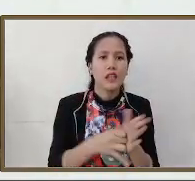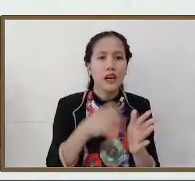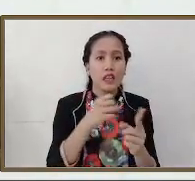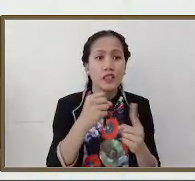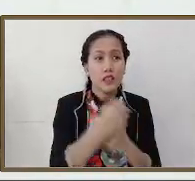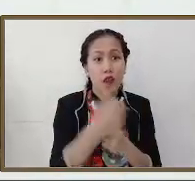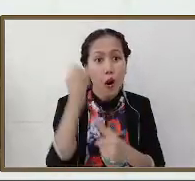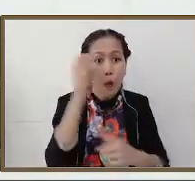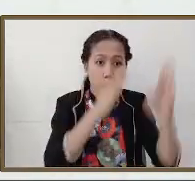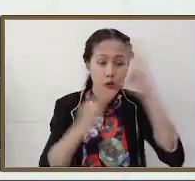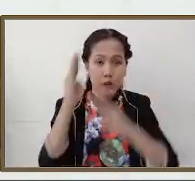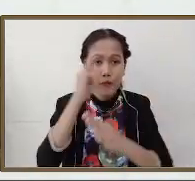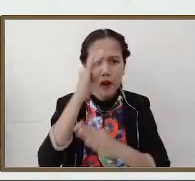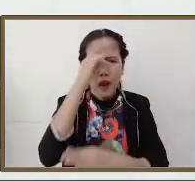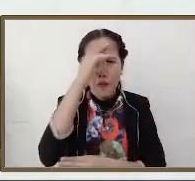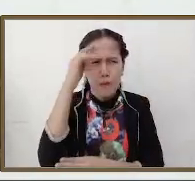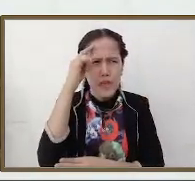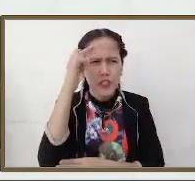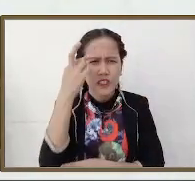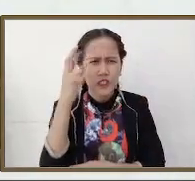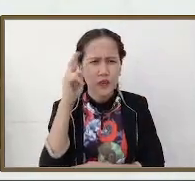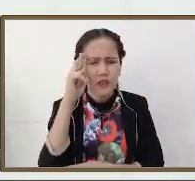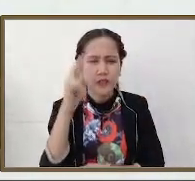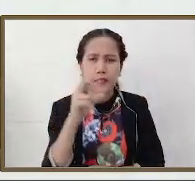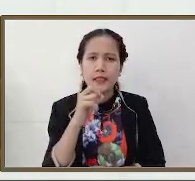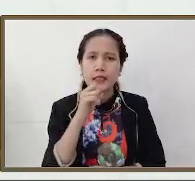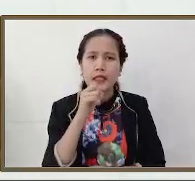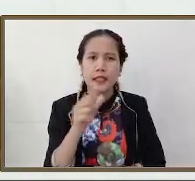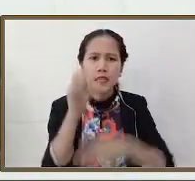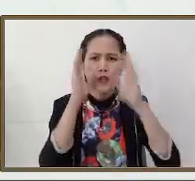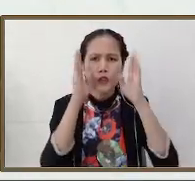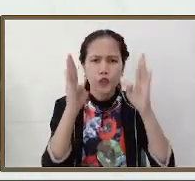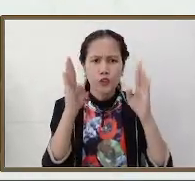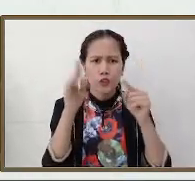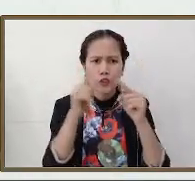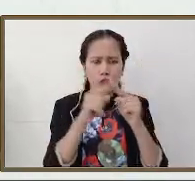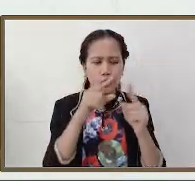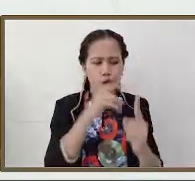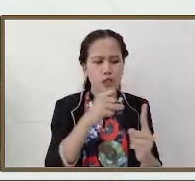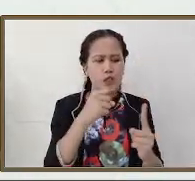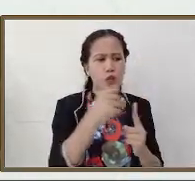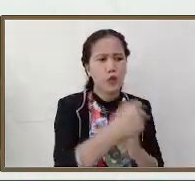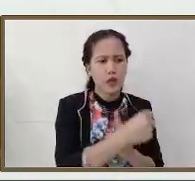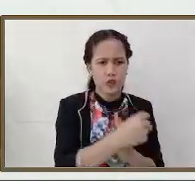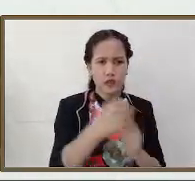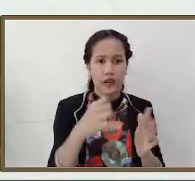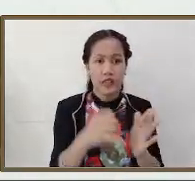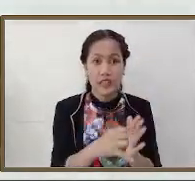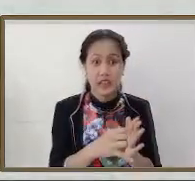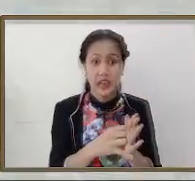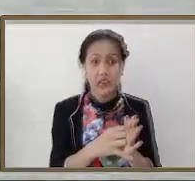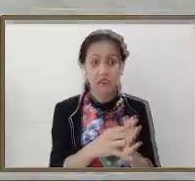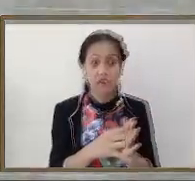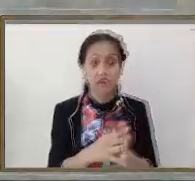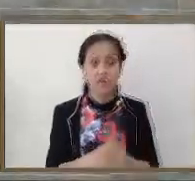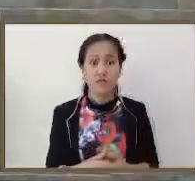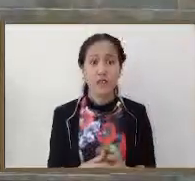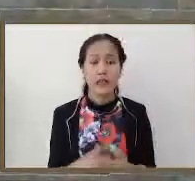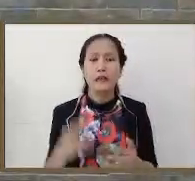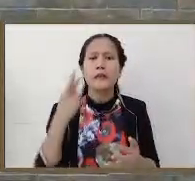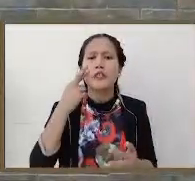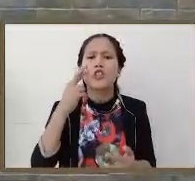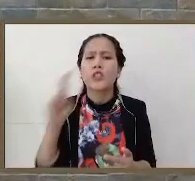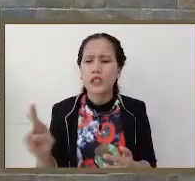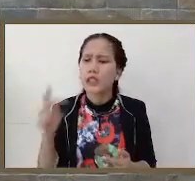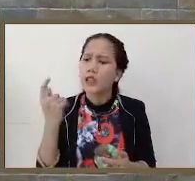of the reason na hindi na sila naging aware sa kanilang situation that they are already rejecting